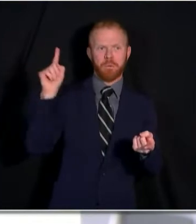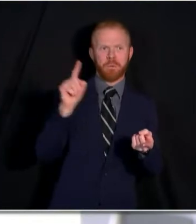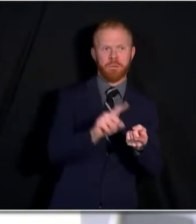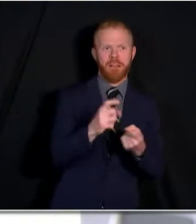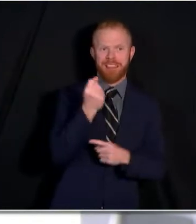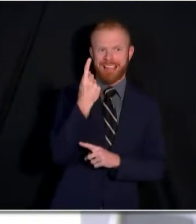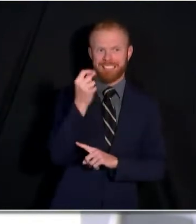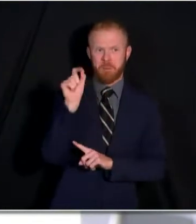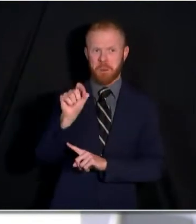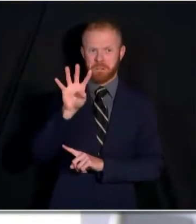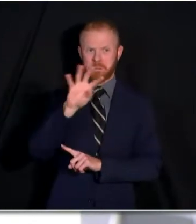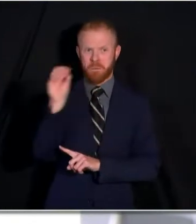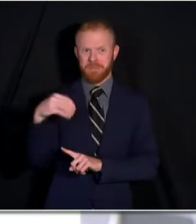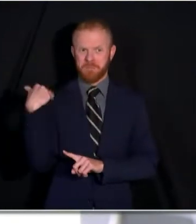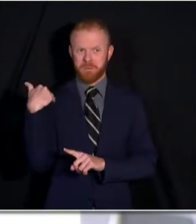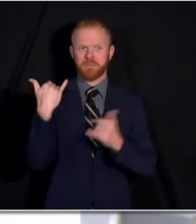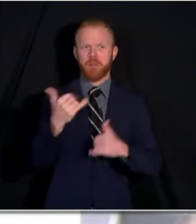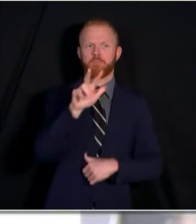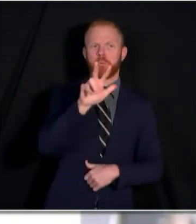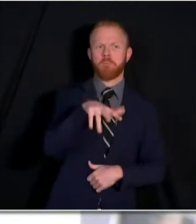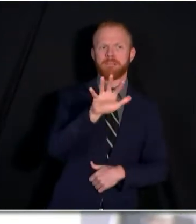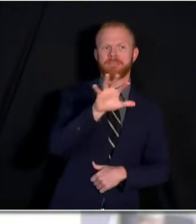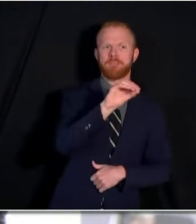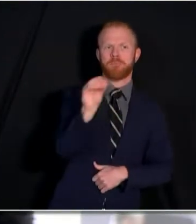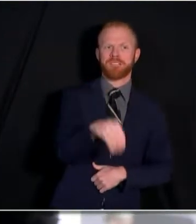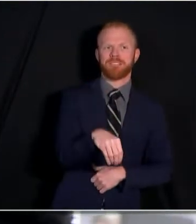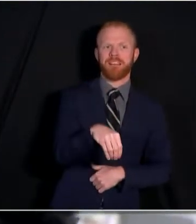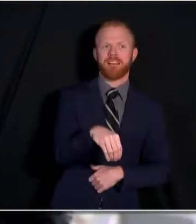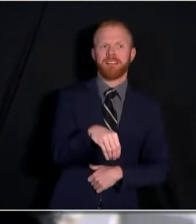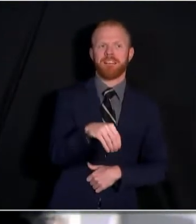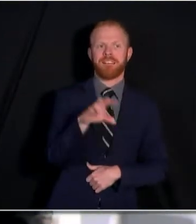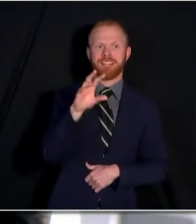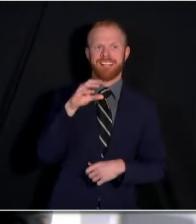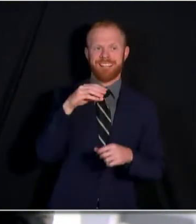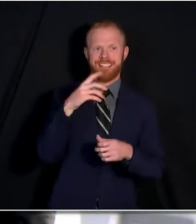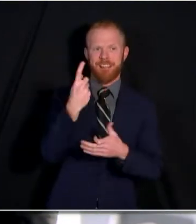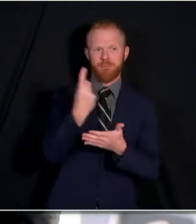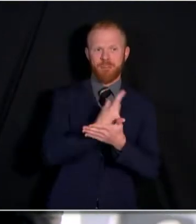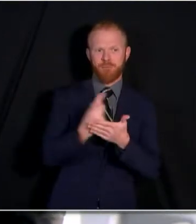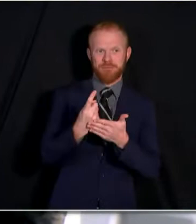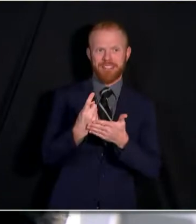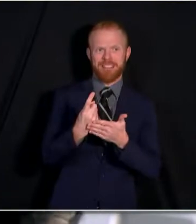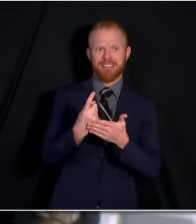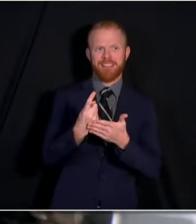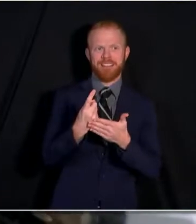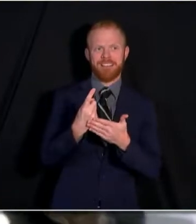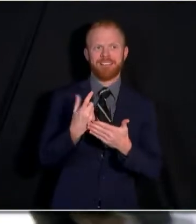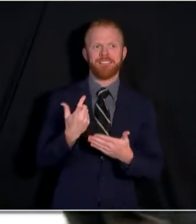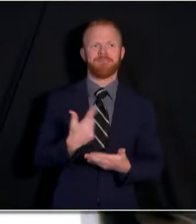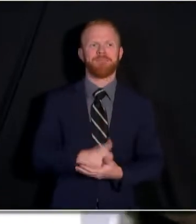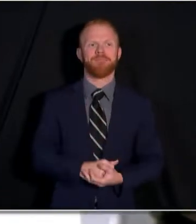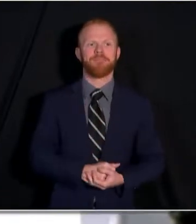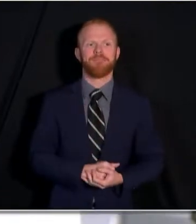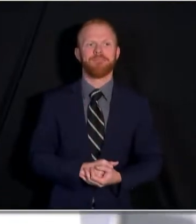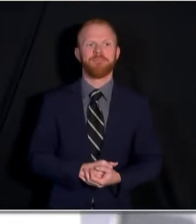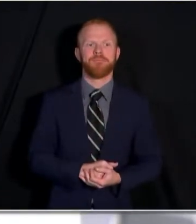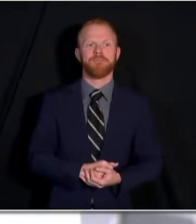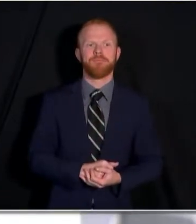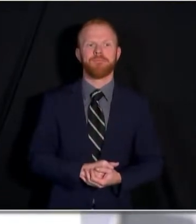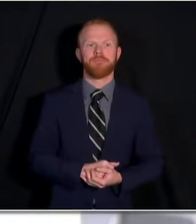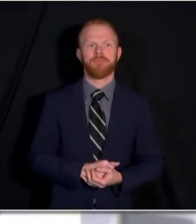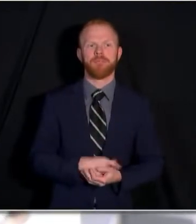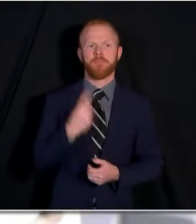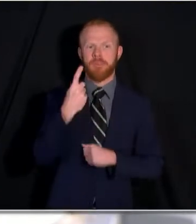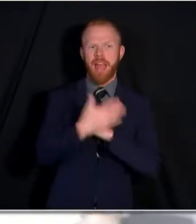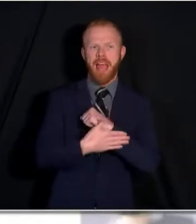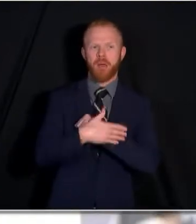ago, 3.5% 7-day. We have one county, Plumas, pursuant to your question, that's moving out of